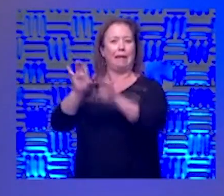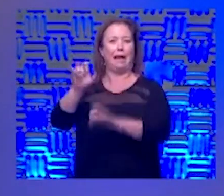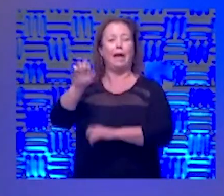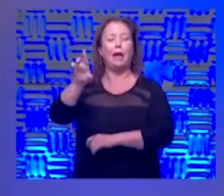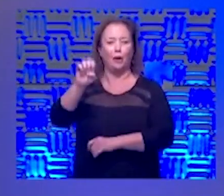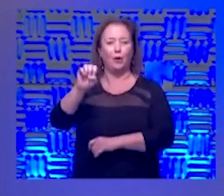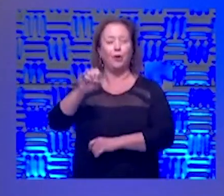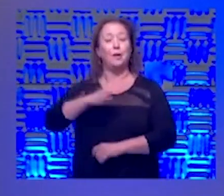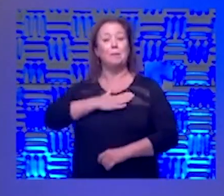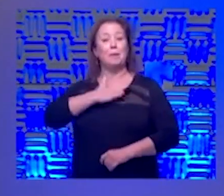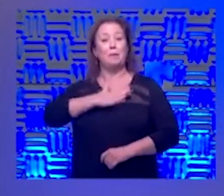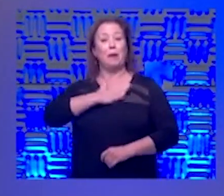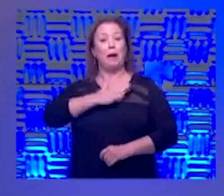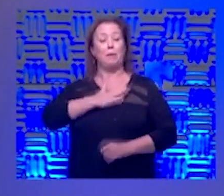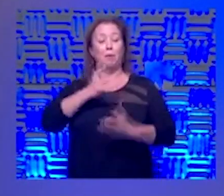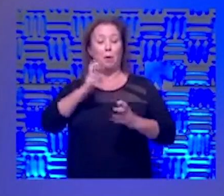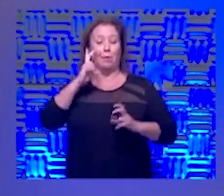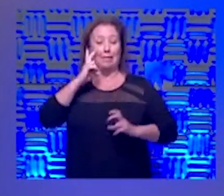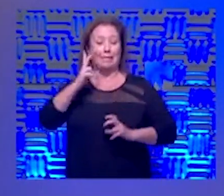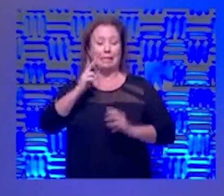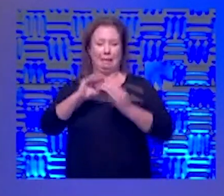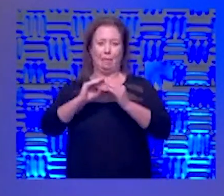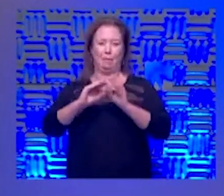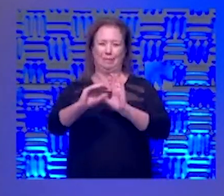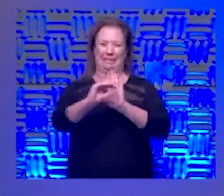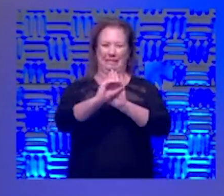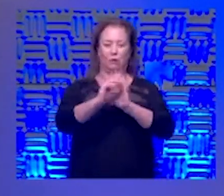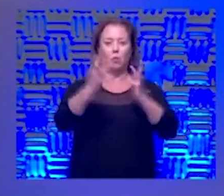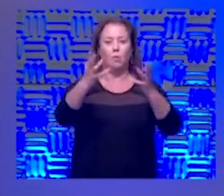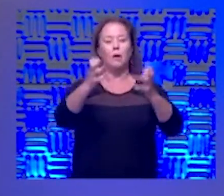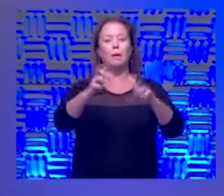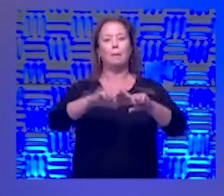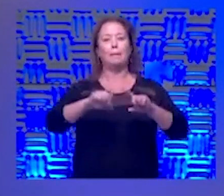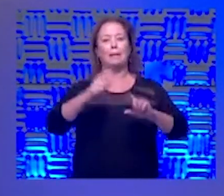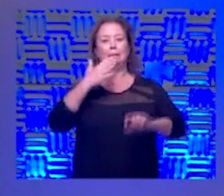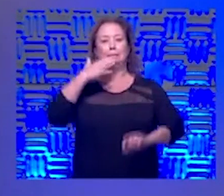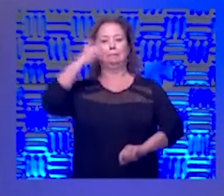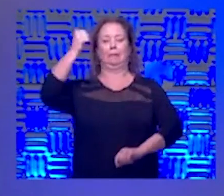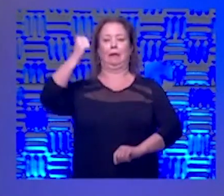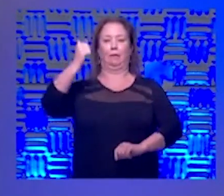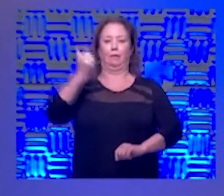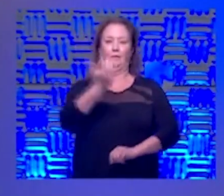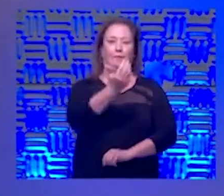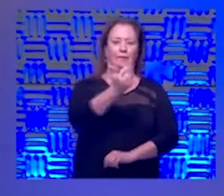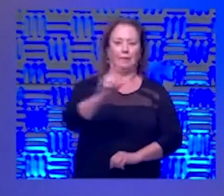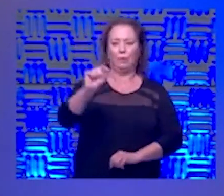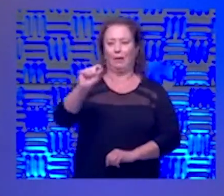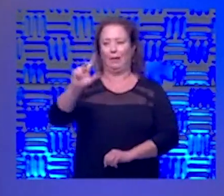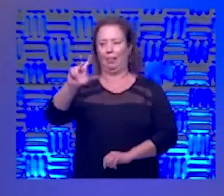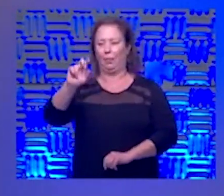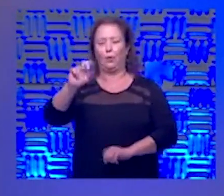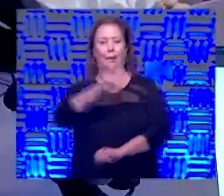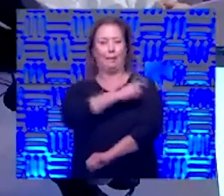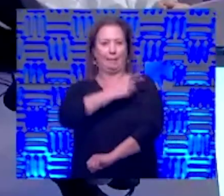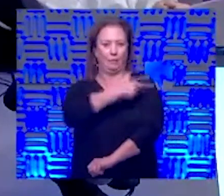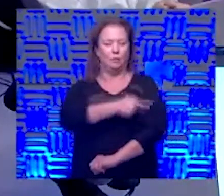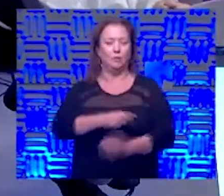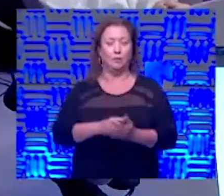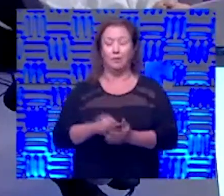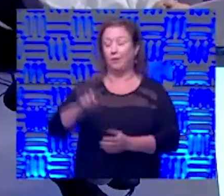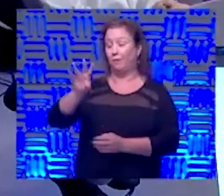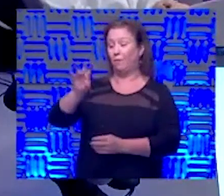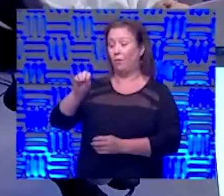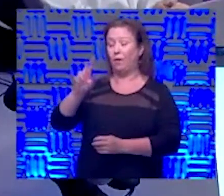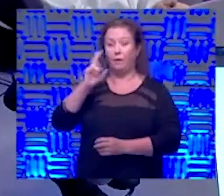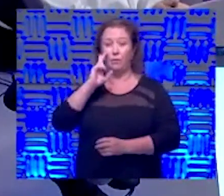we're happy. We would obviously like to see that number be 0. But it's certainly a lot better than 15, 20, 30 patients in the hospital. Yeah, or even 40 as we